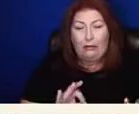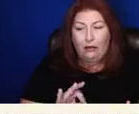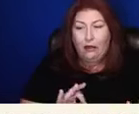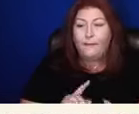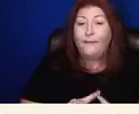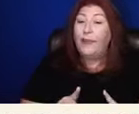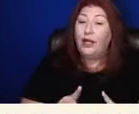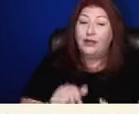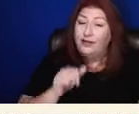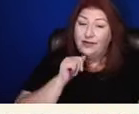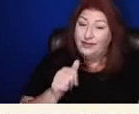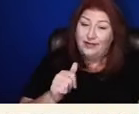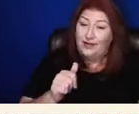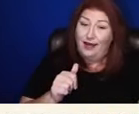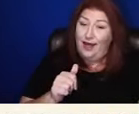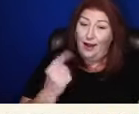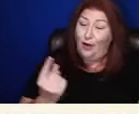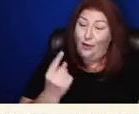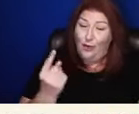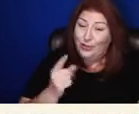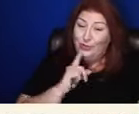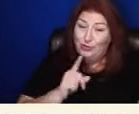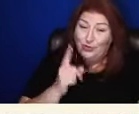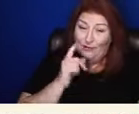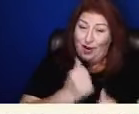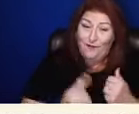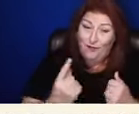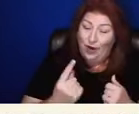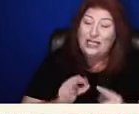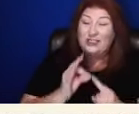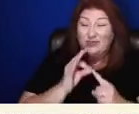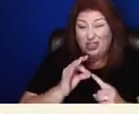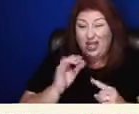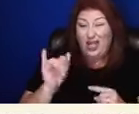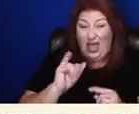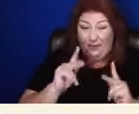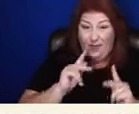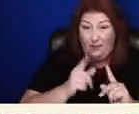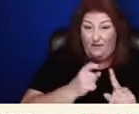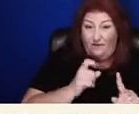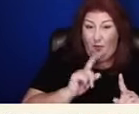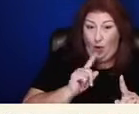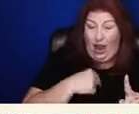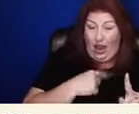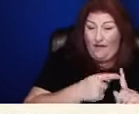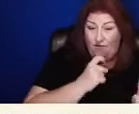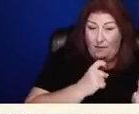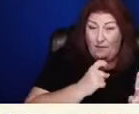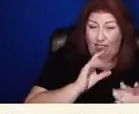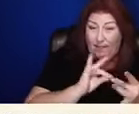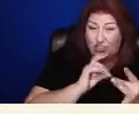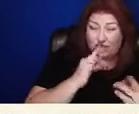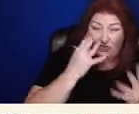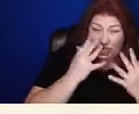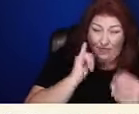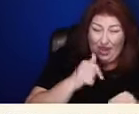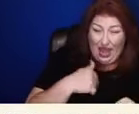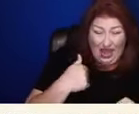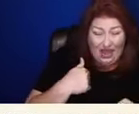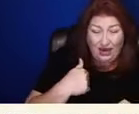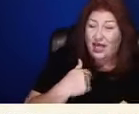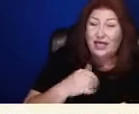not a given, especially for people that come from where I come from and have the messages of shame that I had. That's not a given that